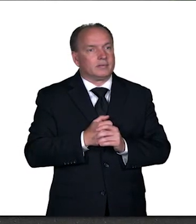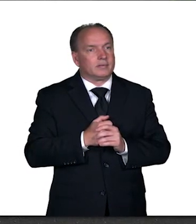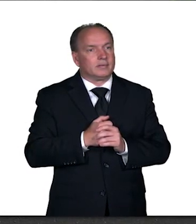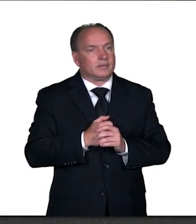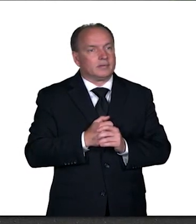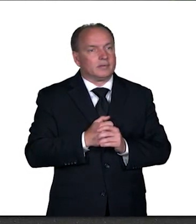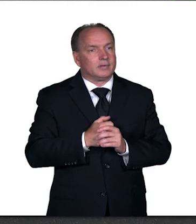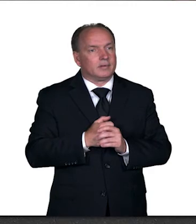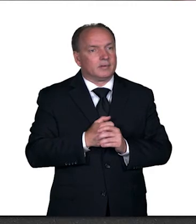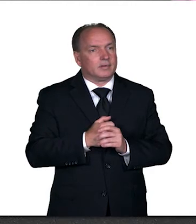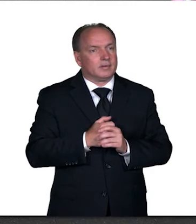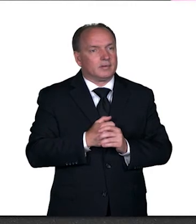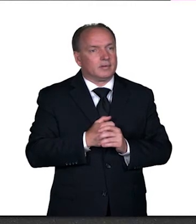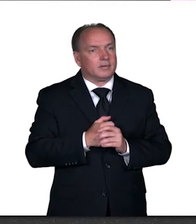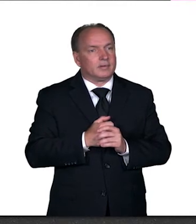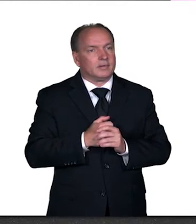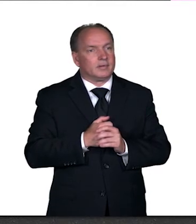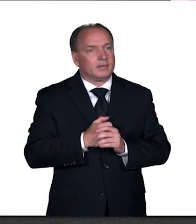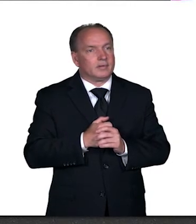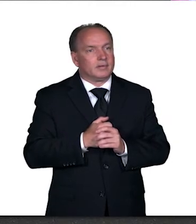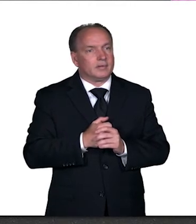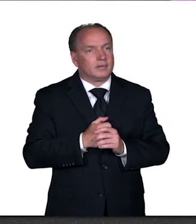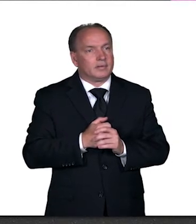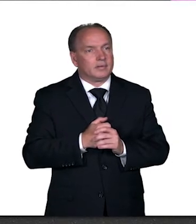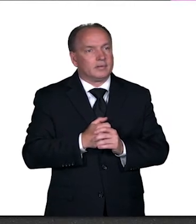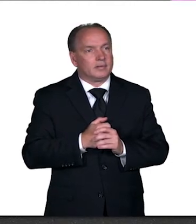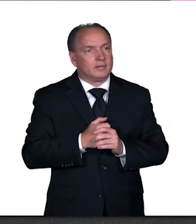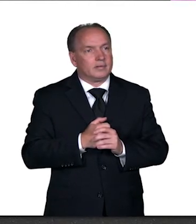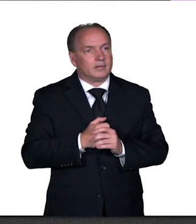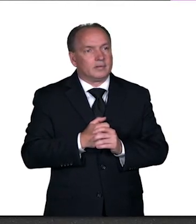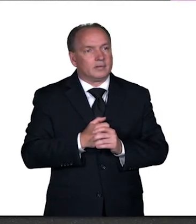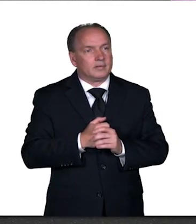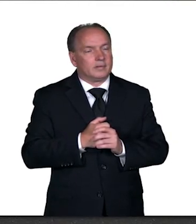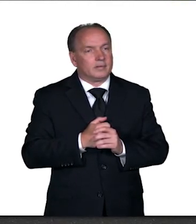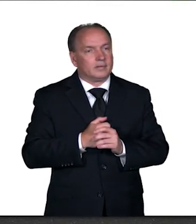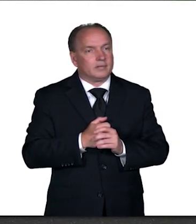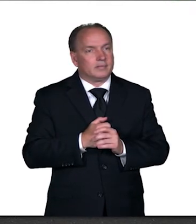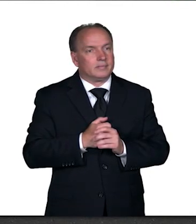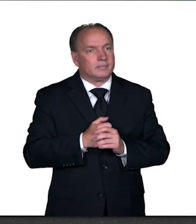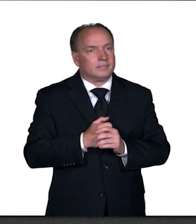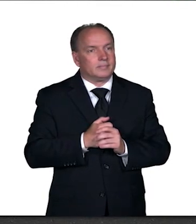So I'm sticking them right in the glue.